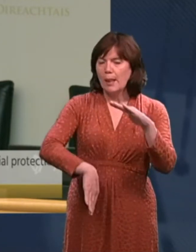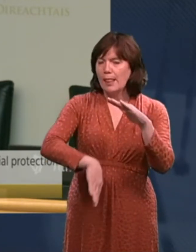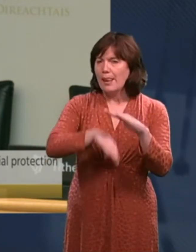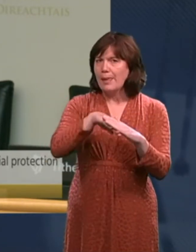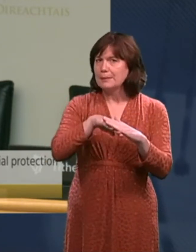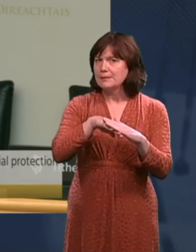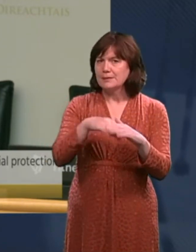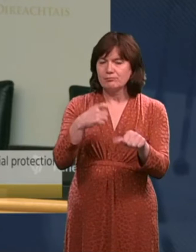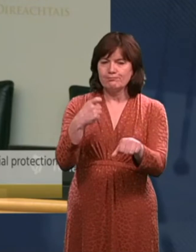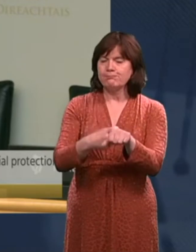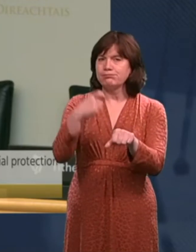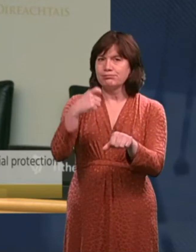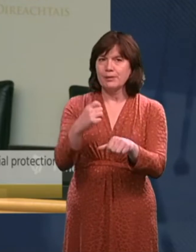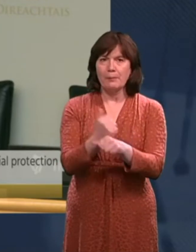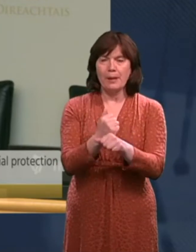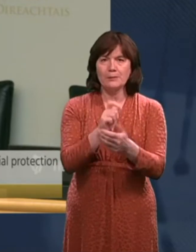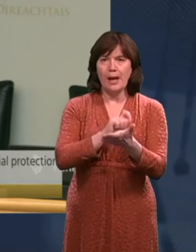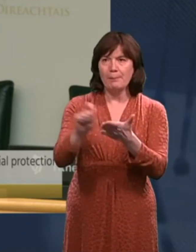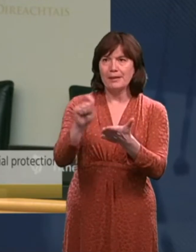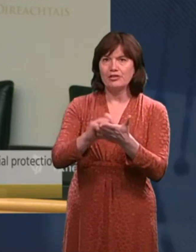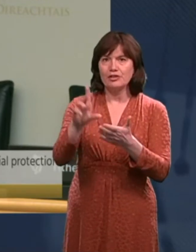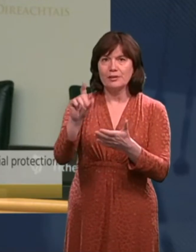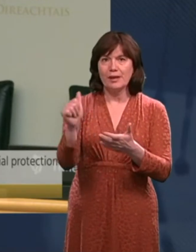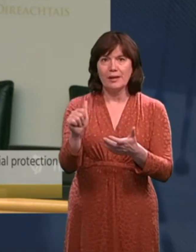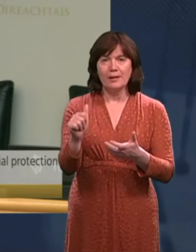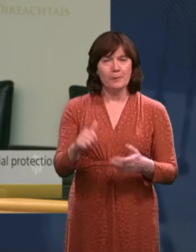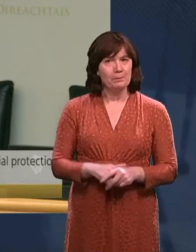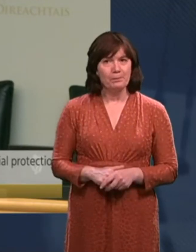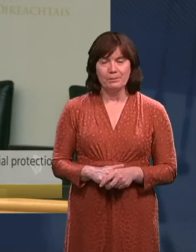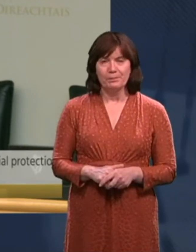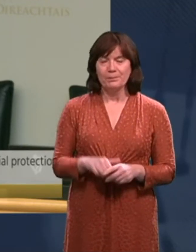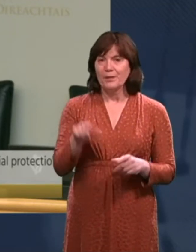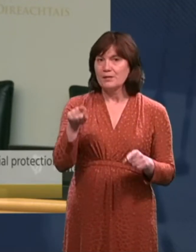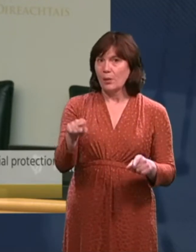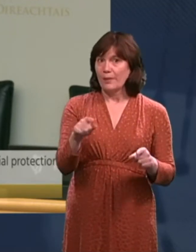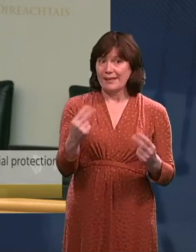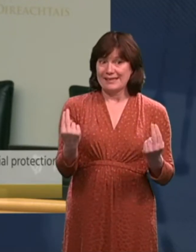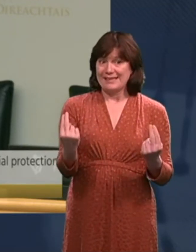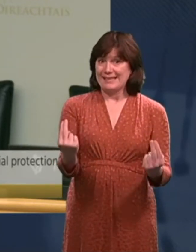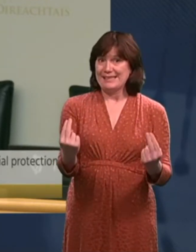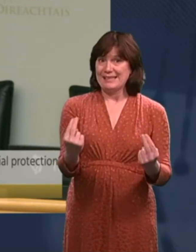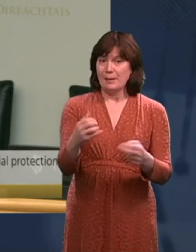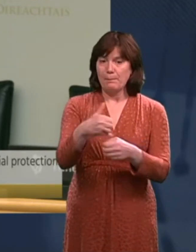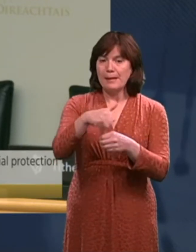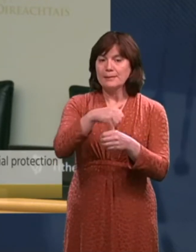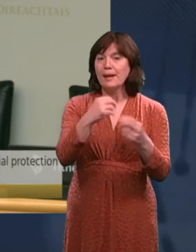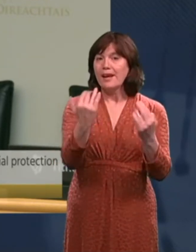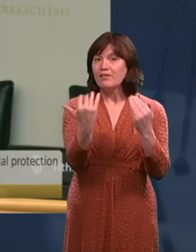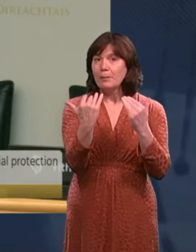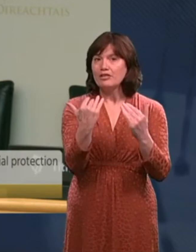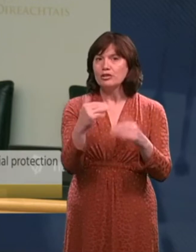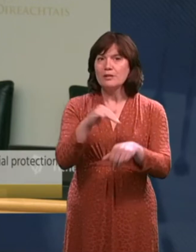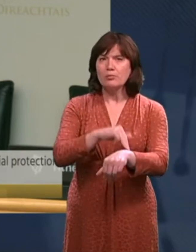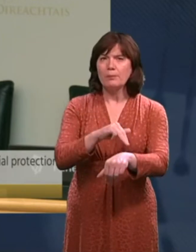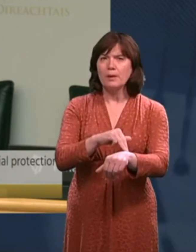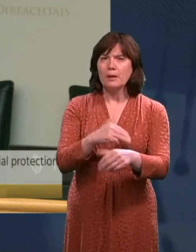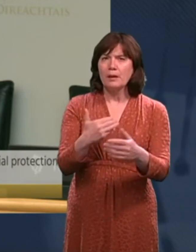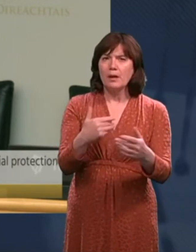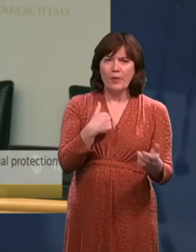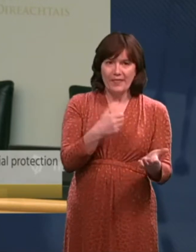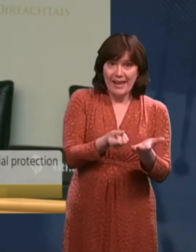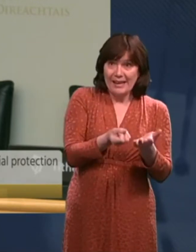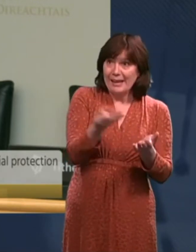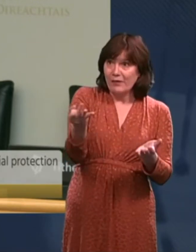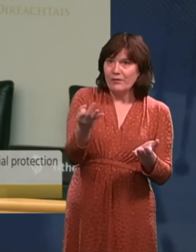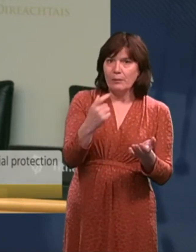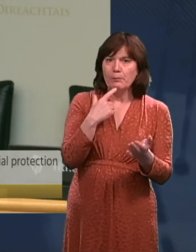to the application process. And in response to Deputy Tully said that consistently it's that the medical information is a problem. Then what is the department doing